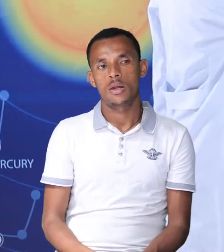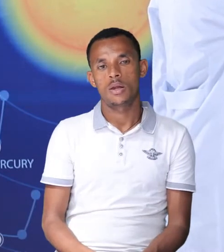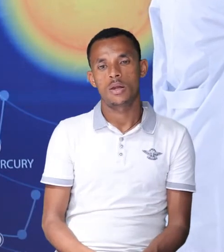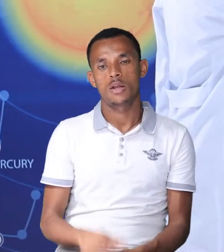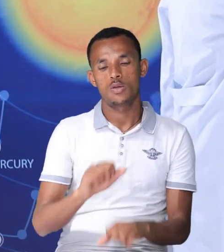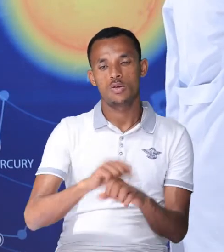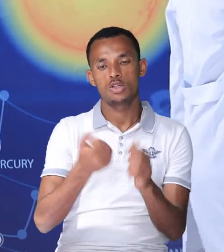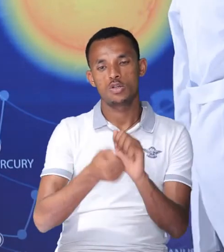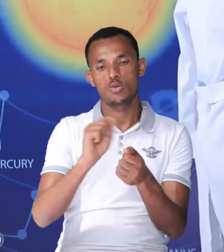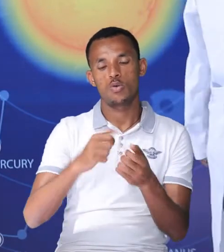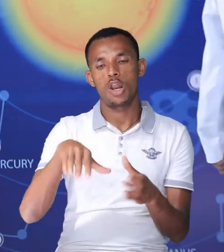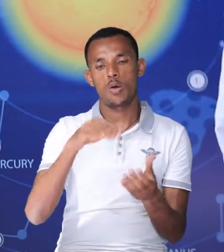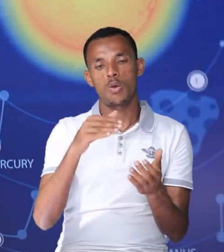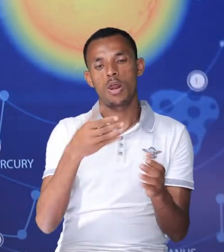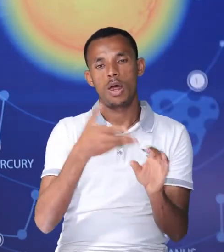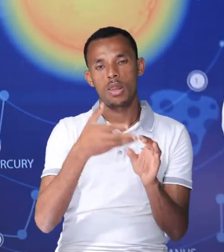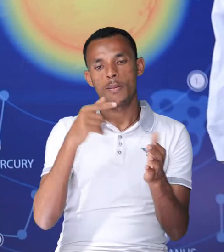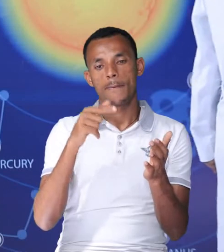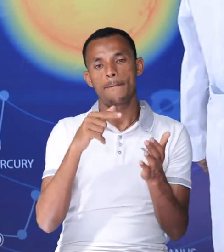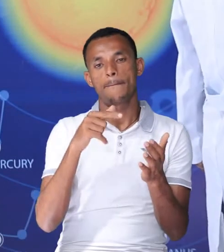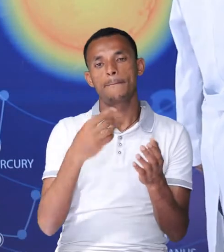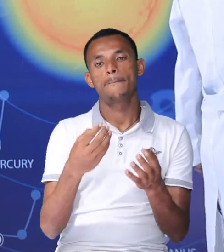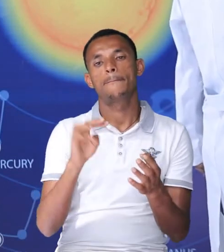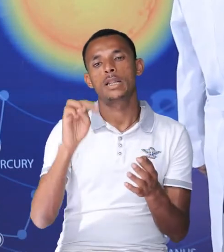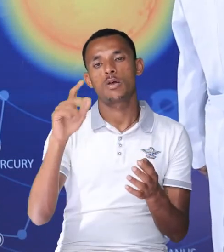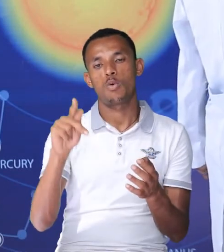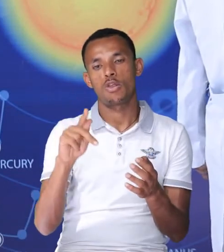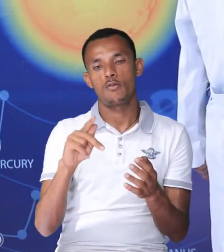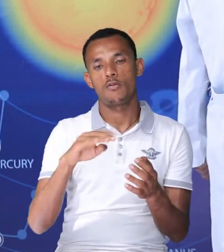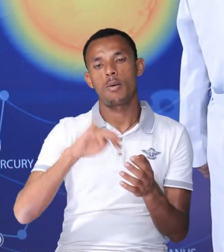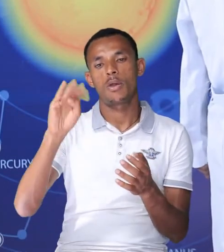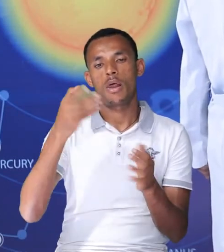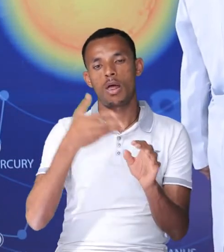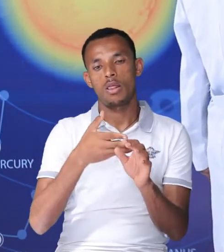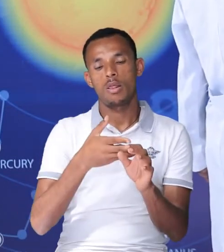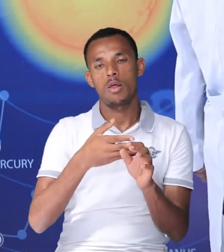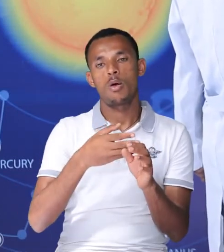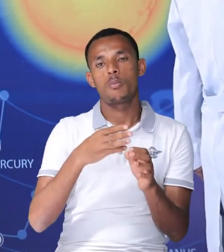a solid changes to liquid at melting point, and liquid changes to vapor at boiling point.